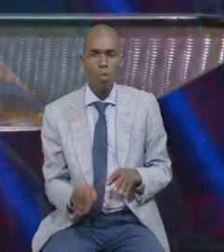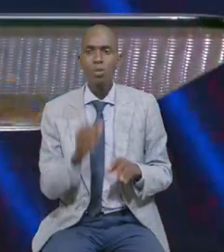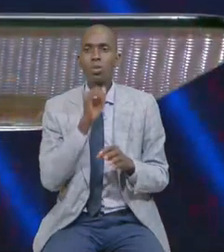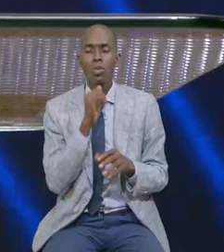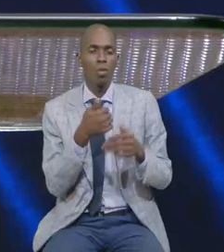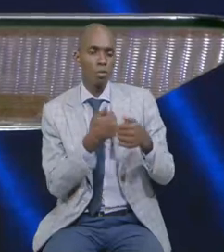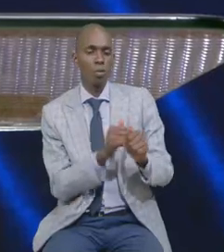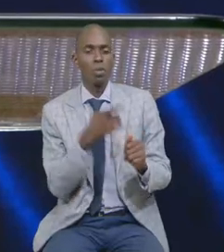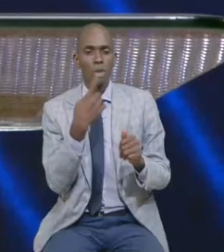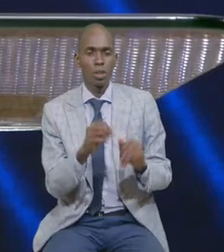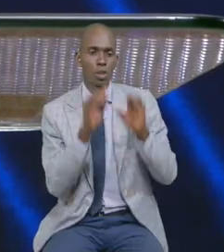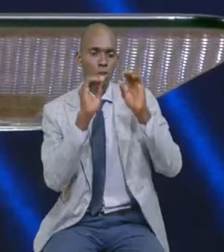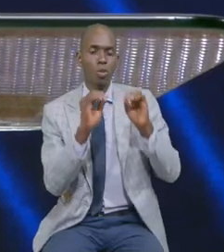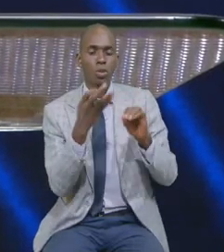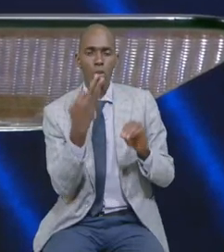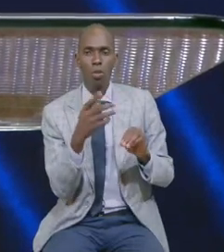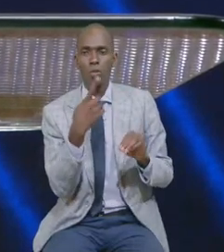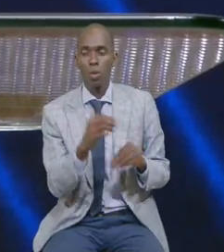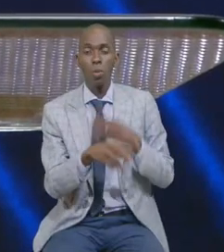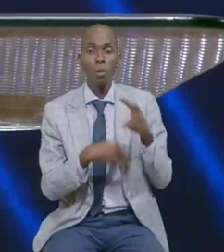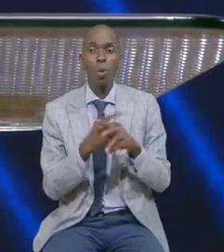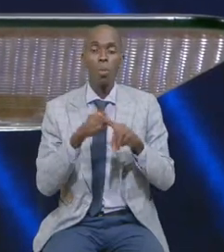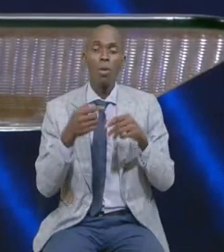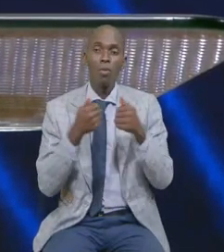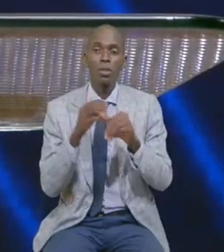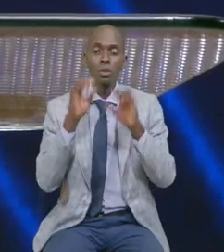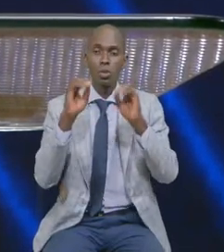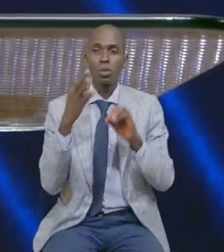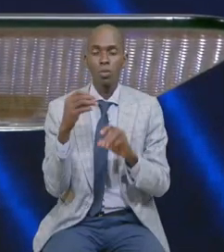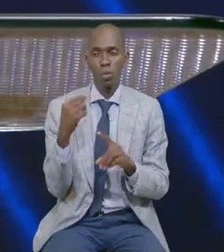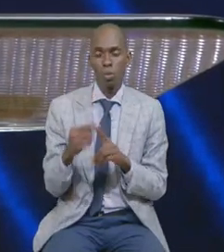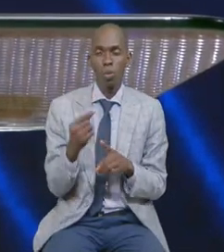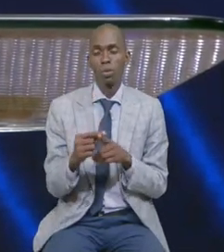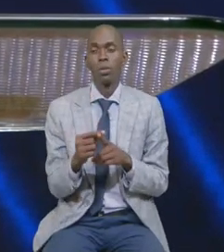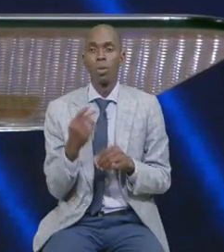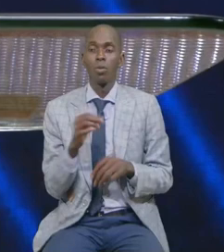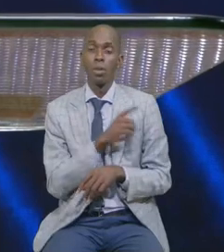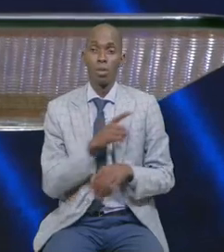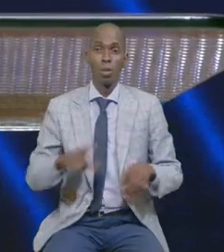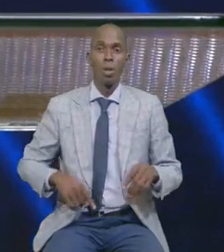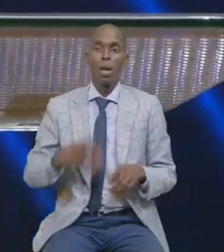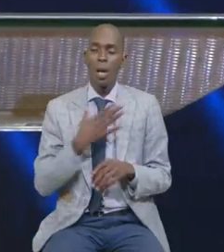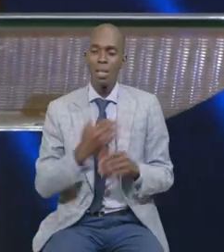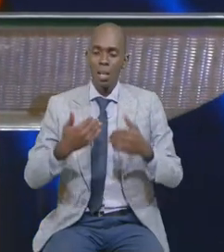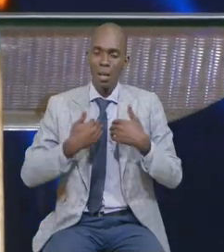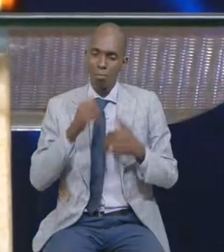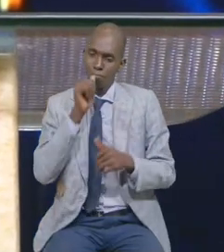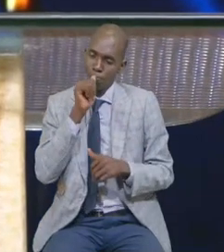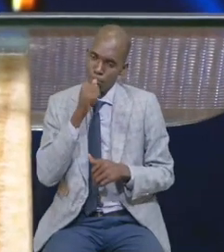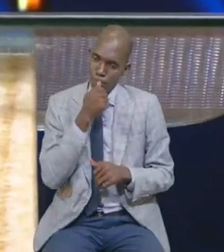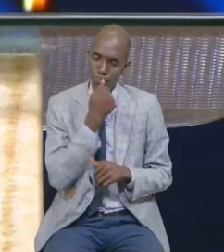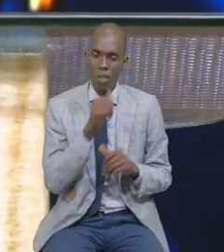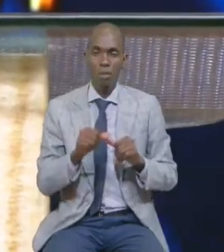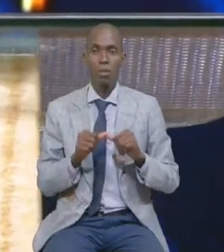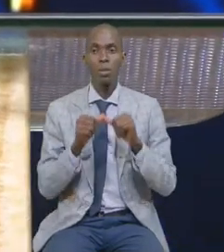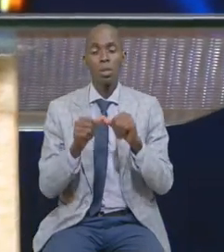purpose and the faith and the long-suffering and charity and perseverance. Your co-workers will call you